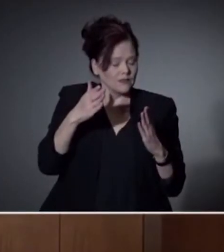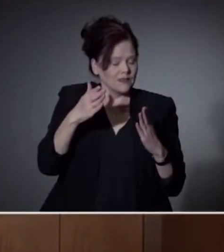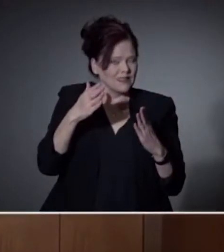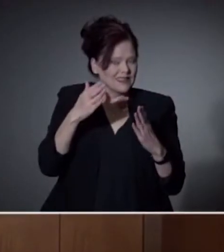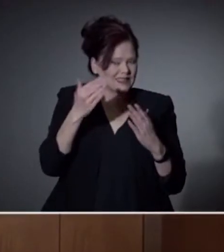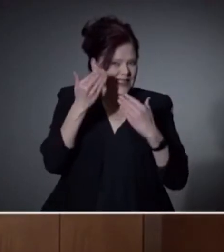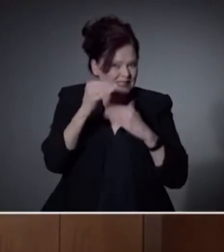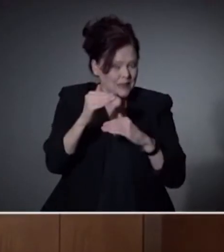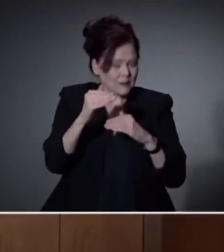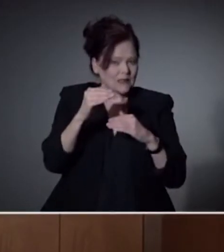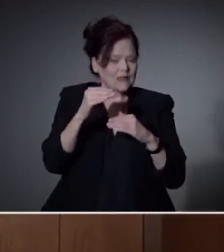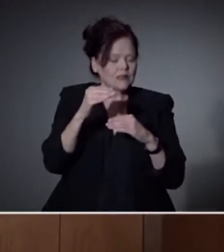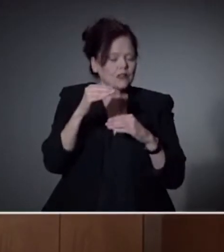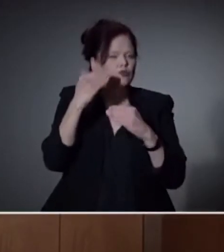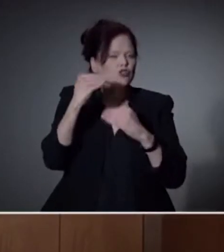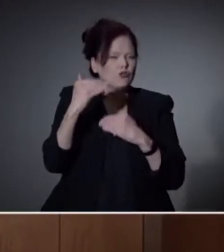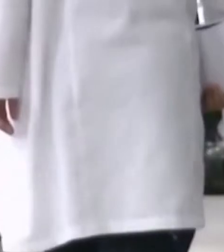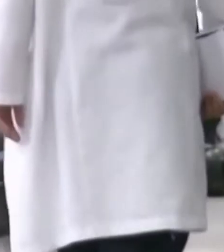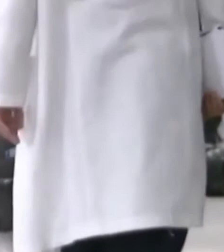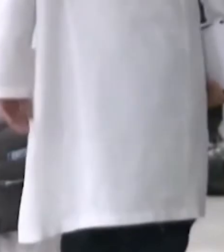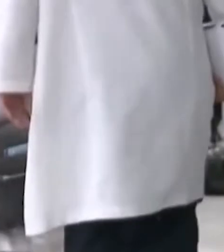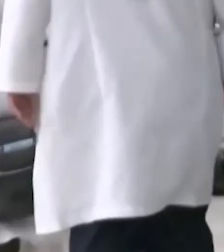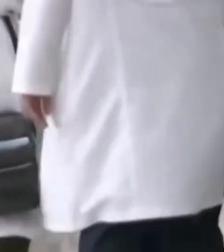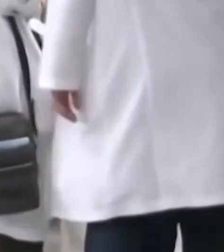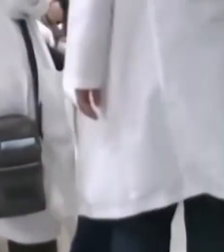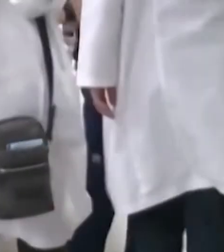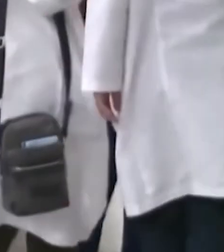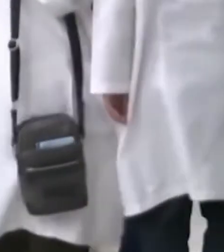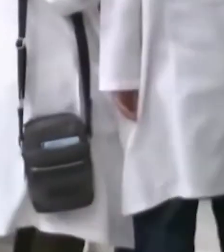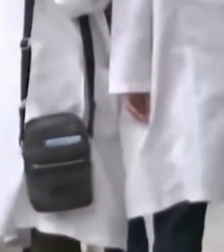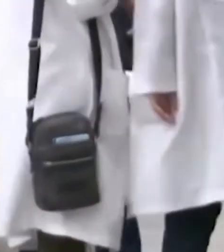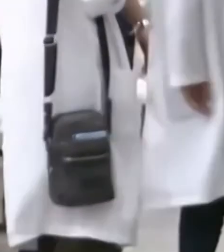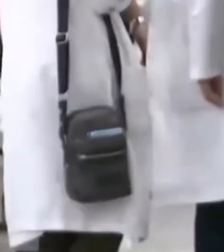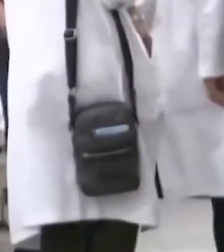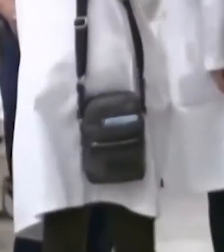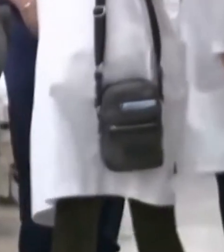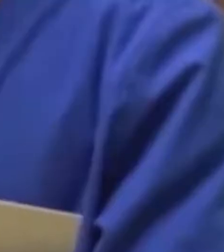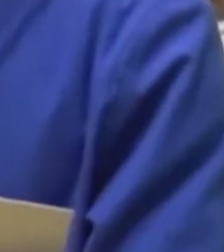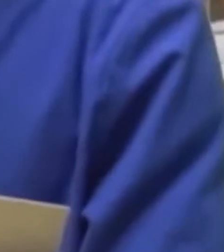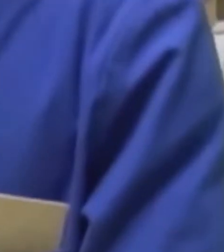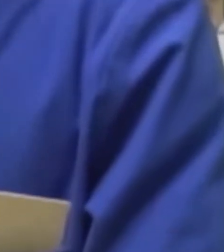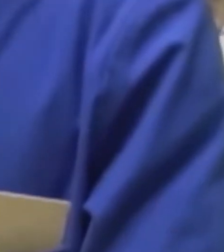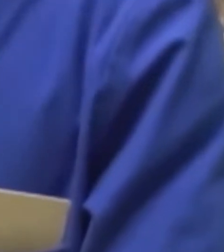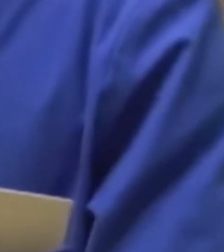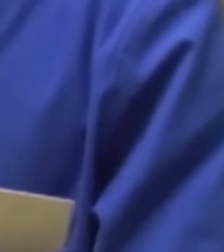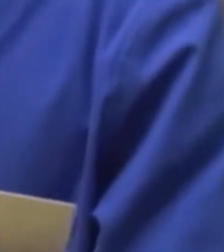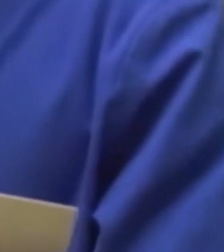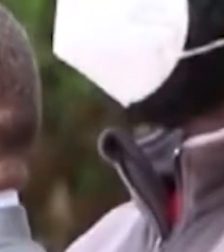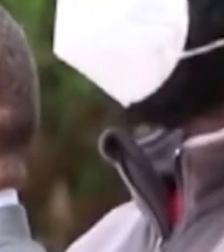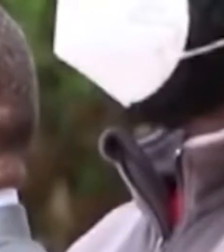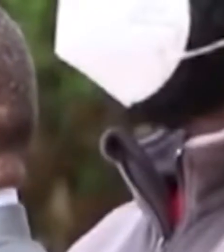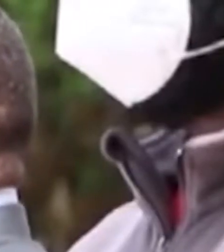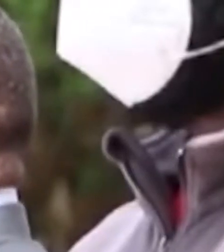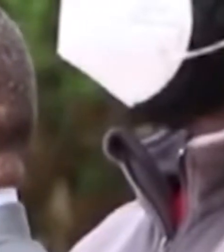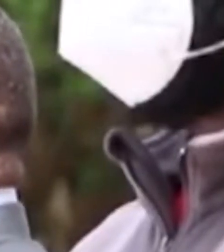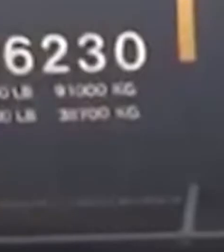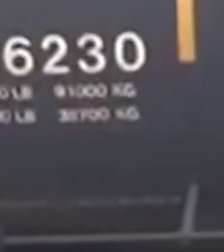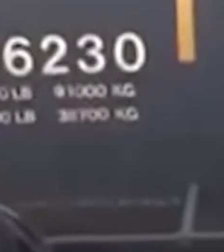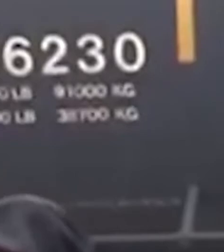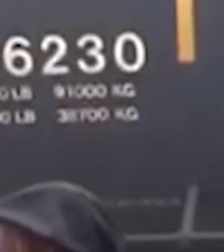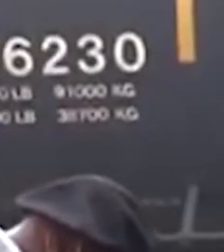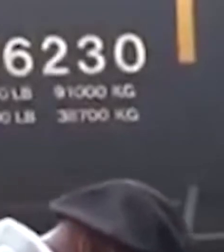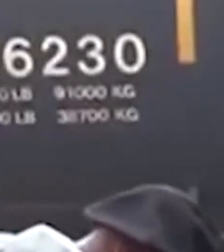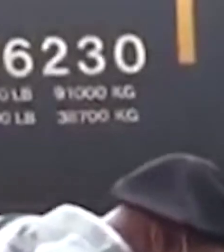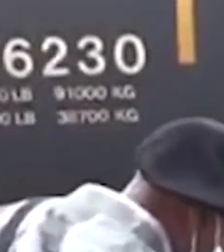he stated those who are fully vaccinated against COVID-19 may not be required to follow all the state's restrictions. One of them